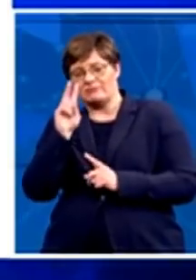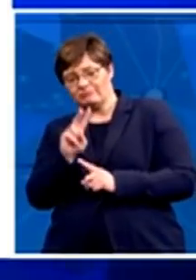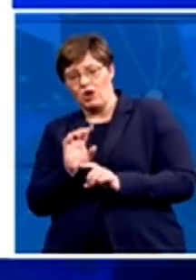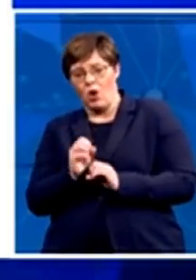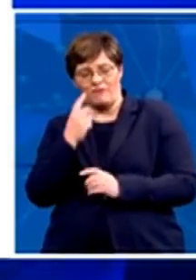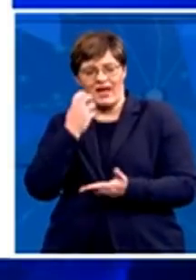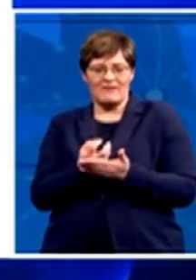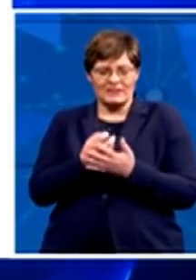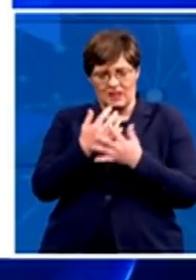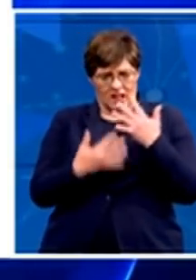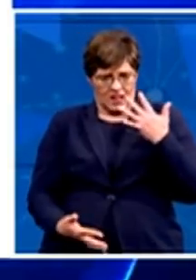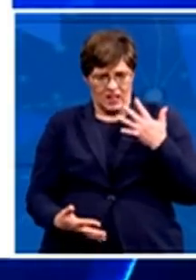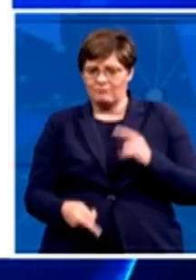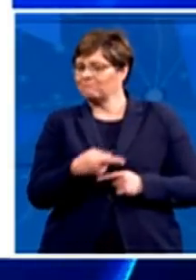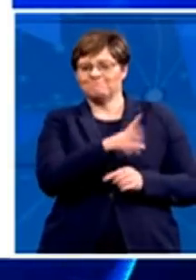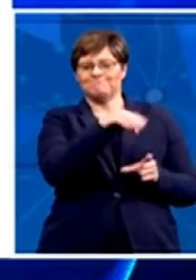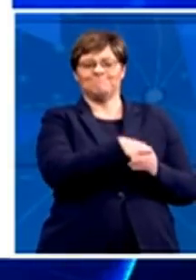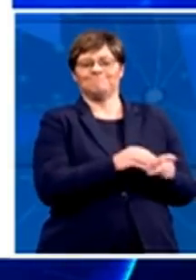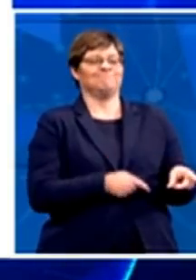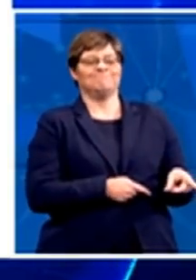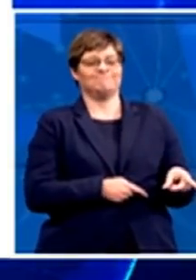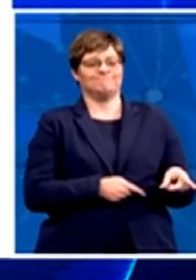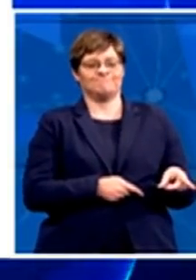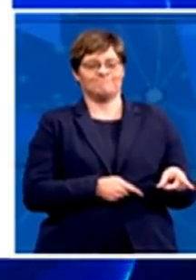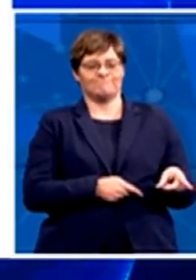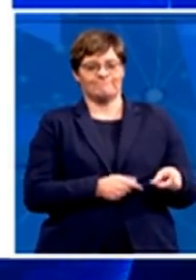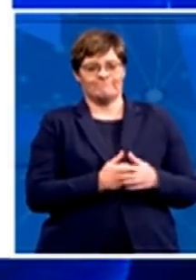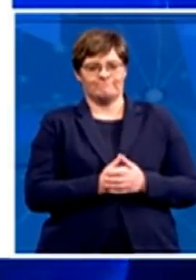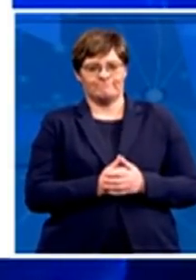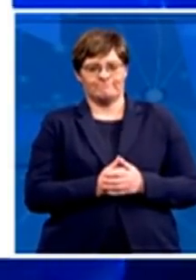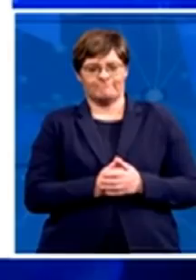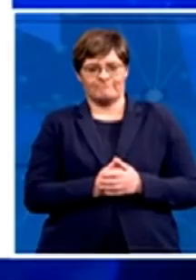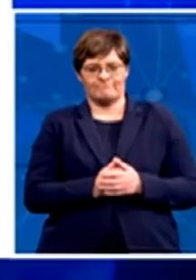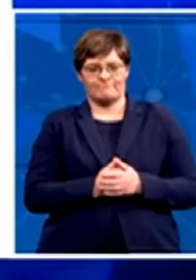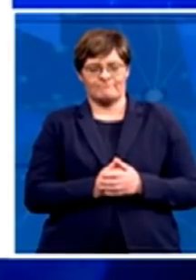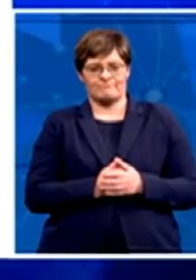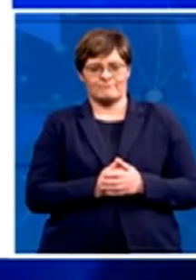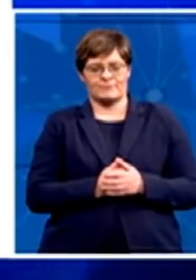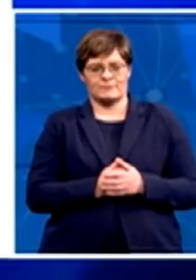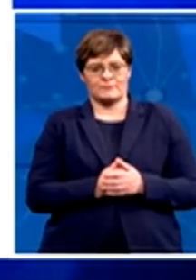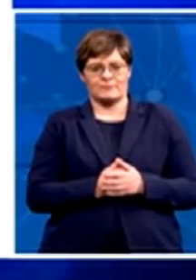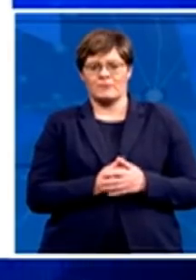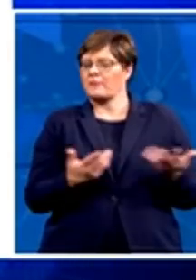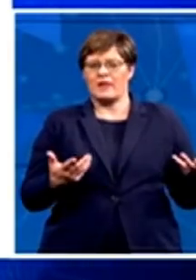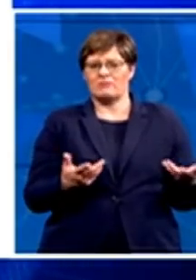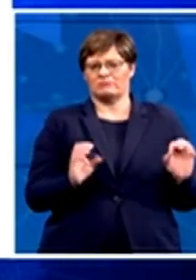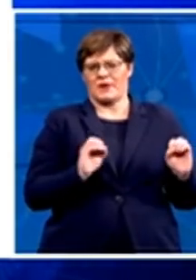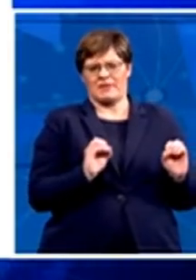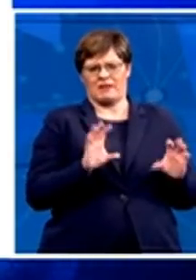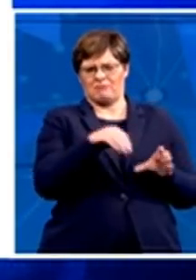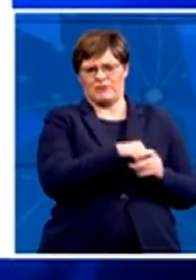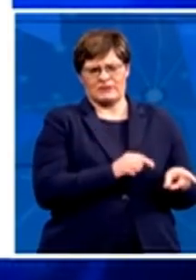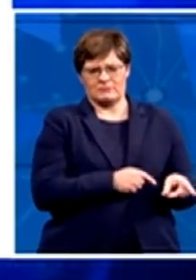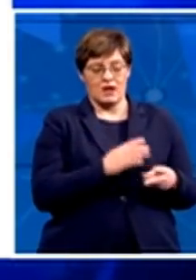find effect in our process now. They of no application here. The process is instead ultimately